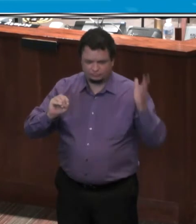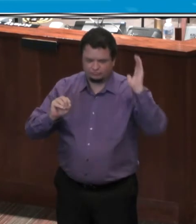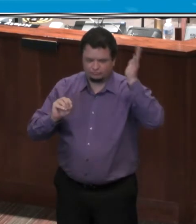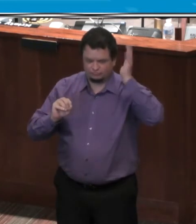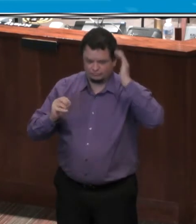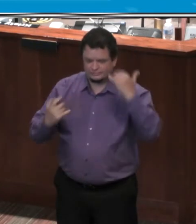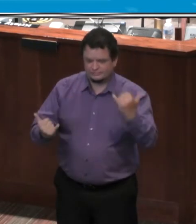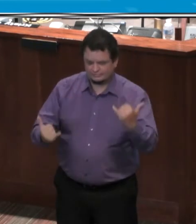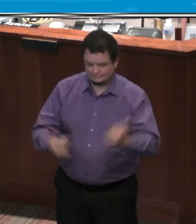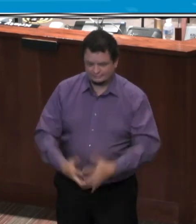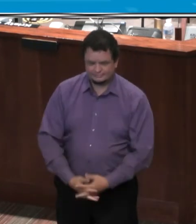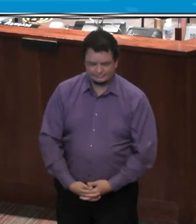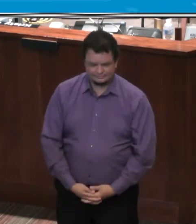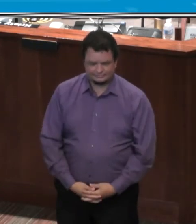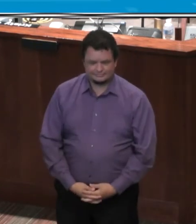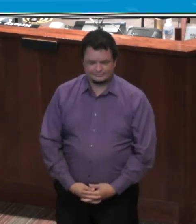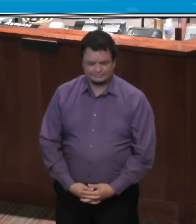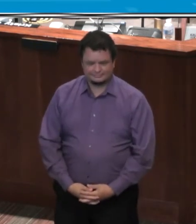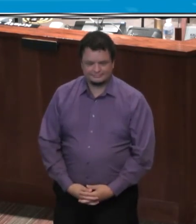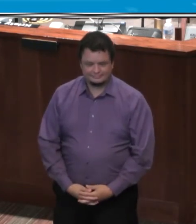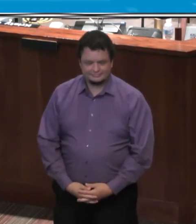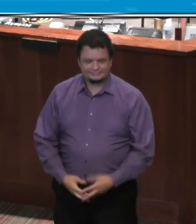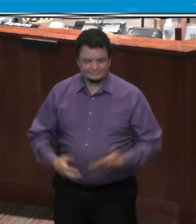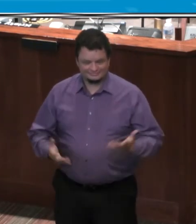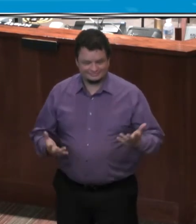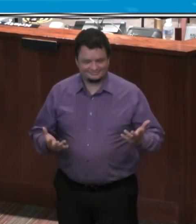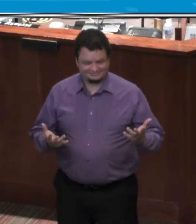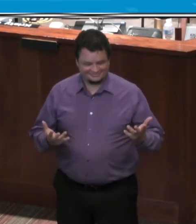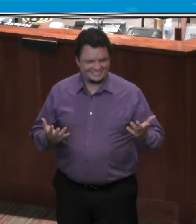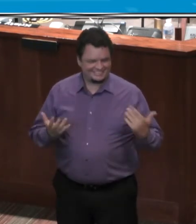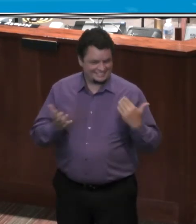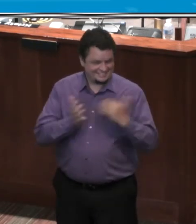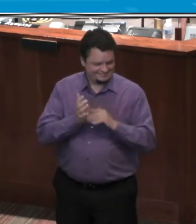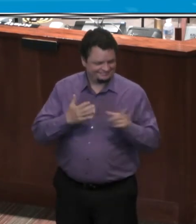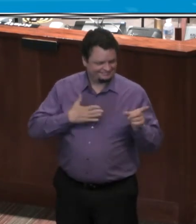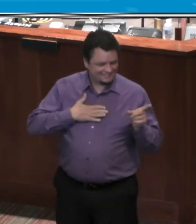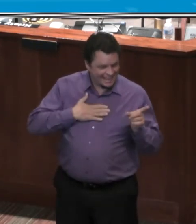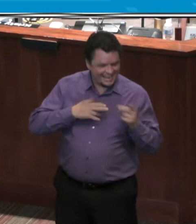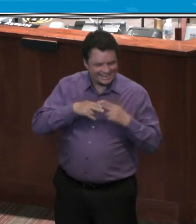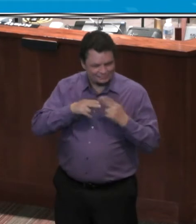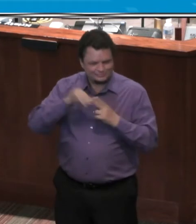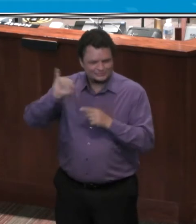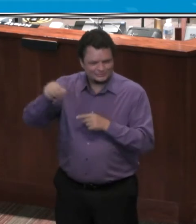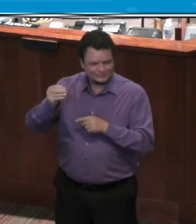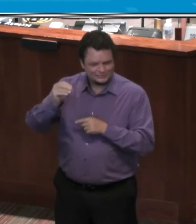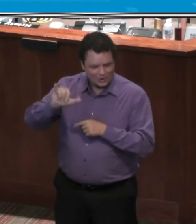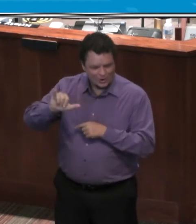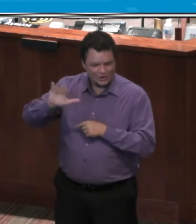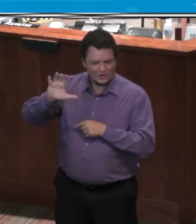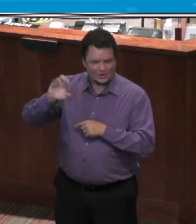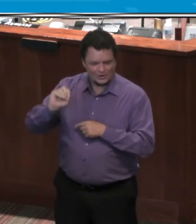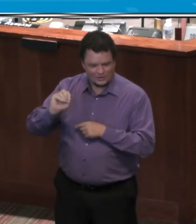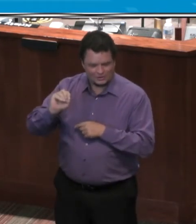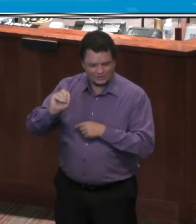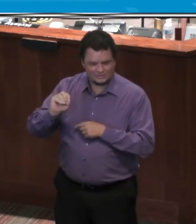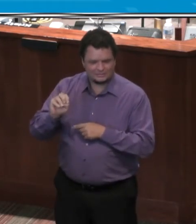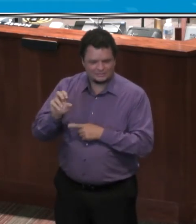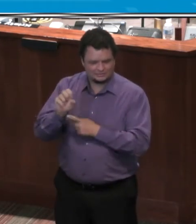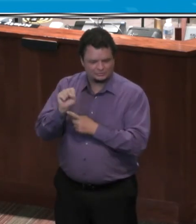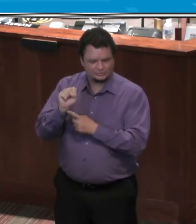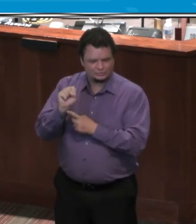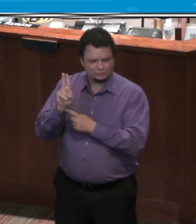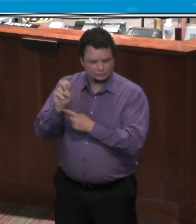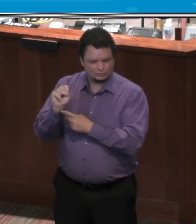my name is Joyce Salazar, and as Susan Whelan said, I am a part of public health. I